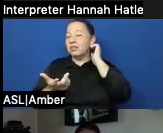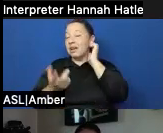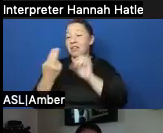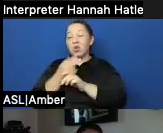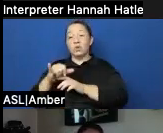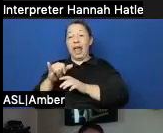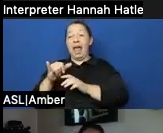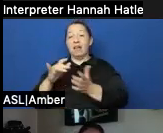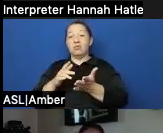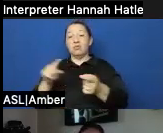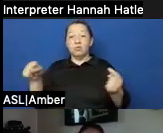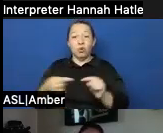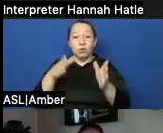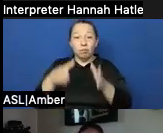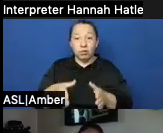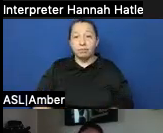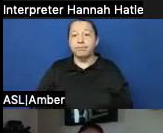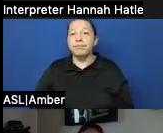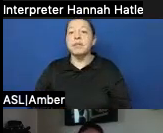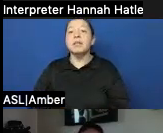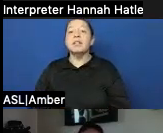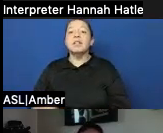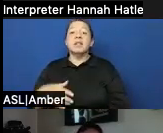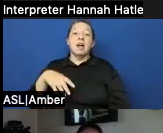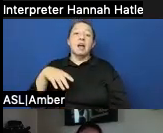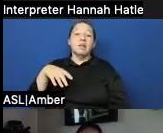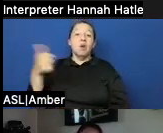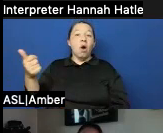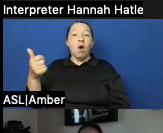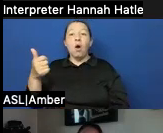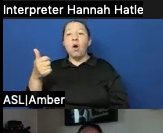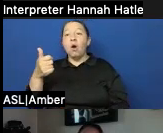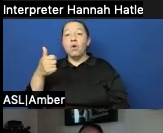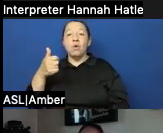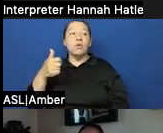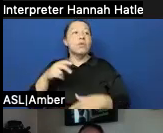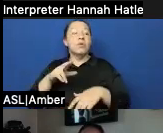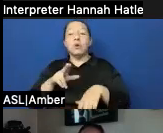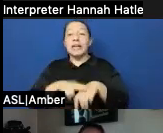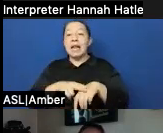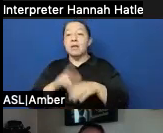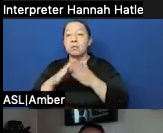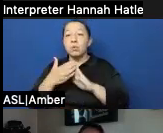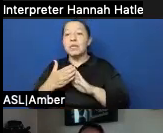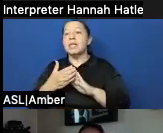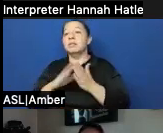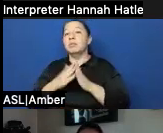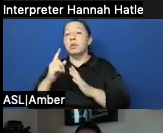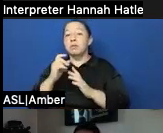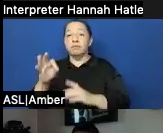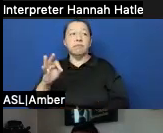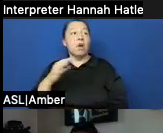of color, the Native LGBTQ and Two-Spirit community, sex trafficking is such a dangerous environment for that